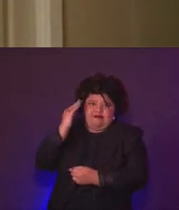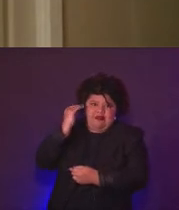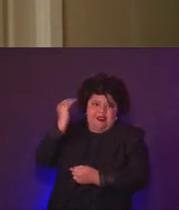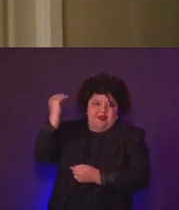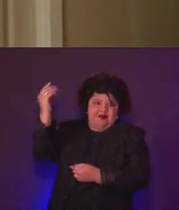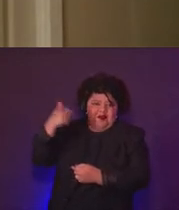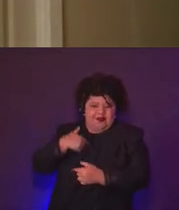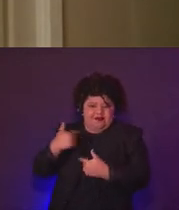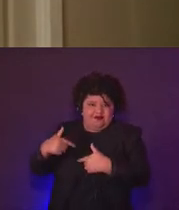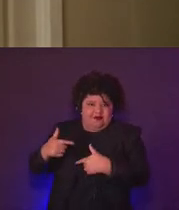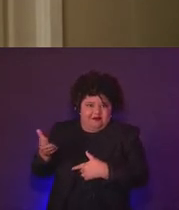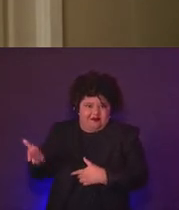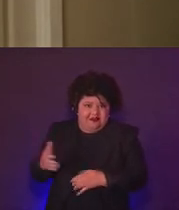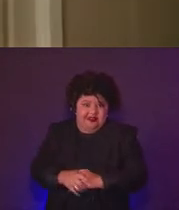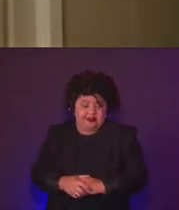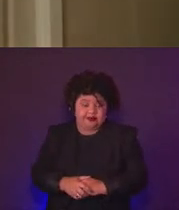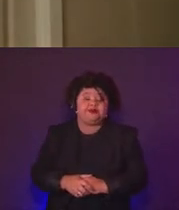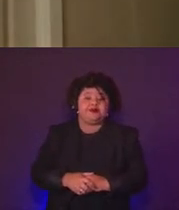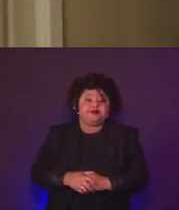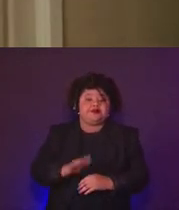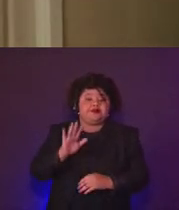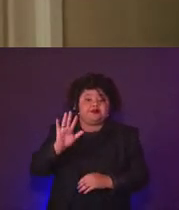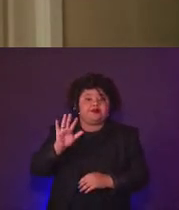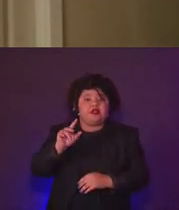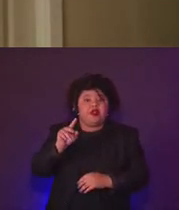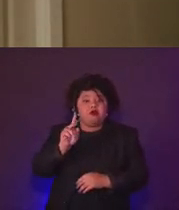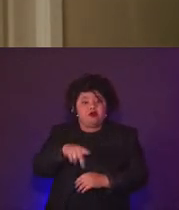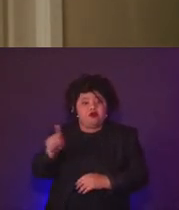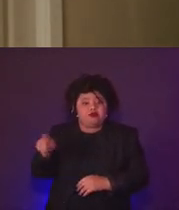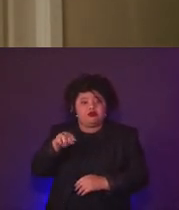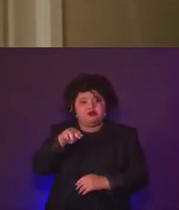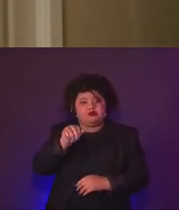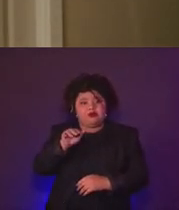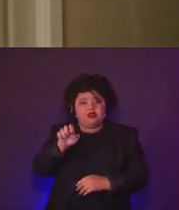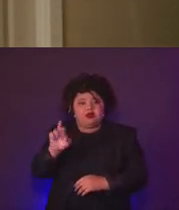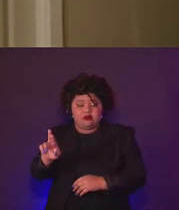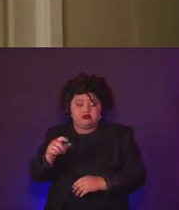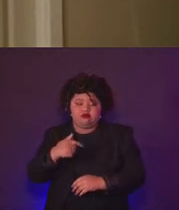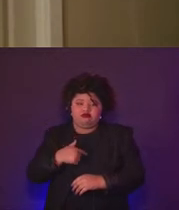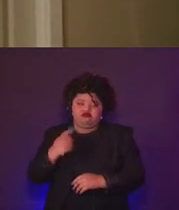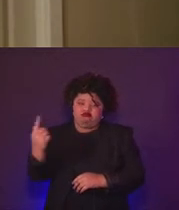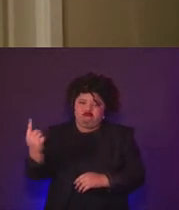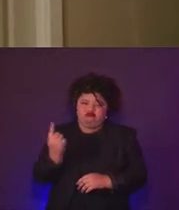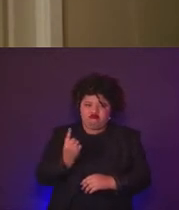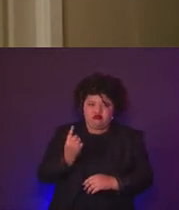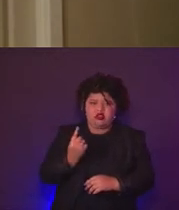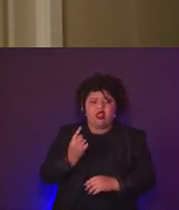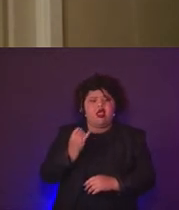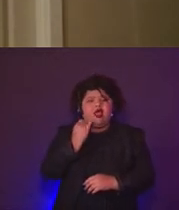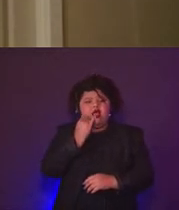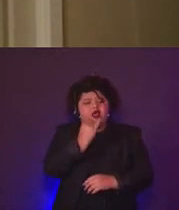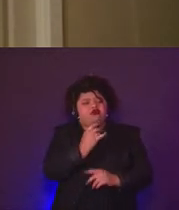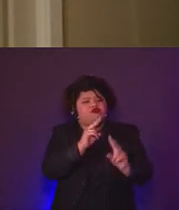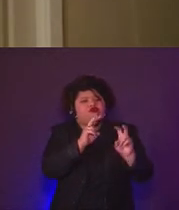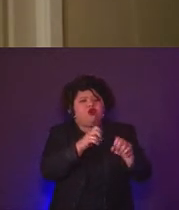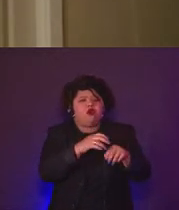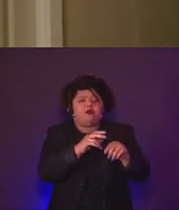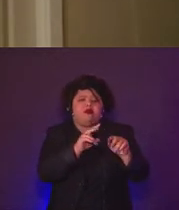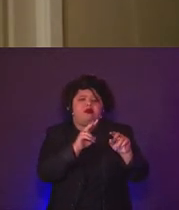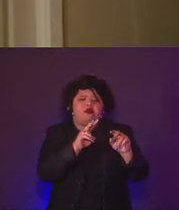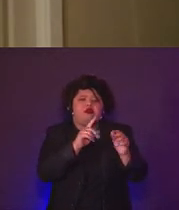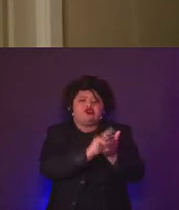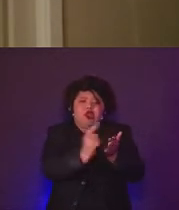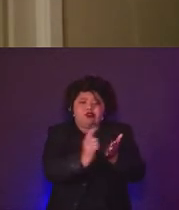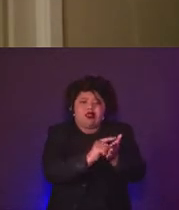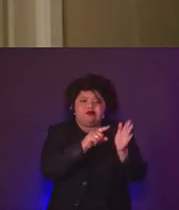Meyer, wearing his signature bow tie, came to the Herald to give a talk about precision journalism. Those of us who attended were given a